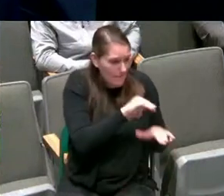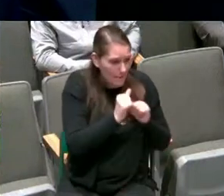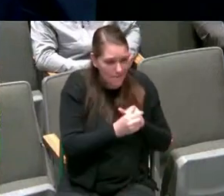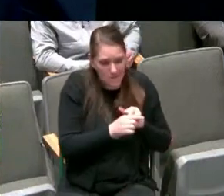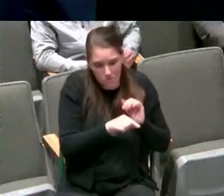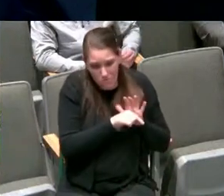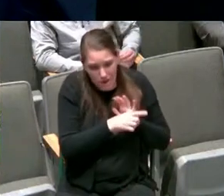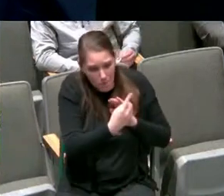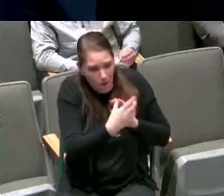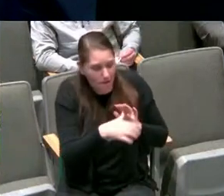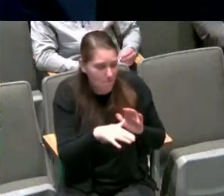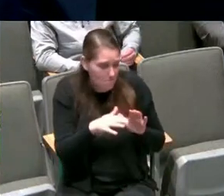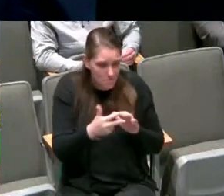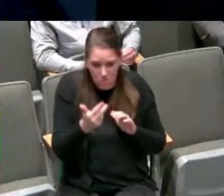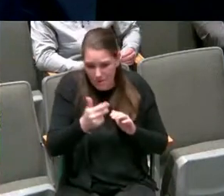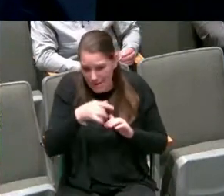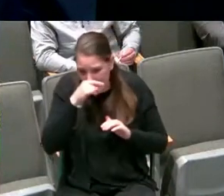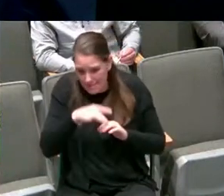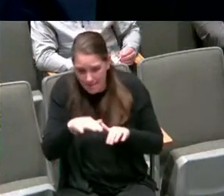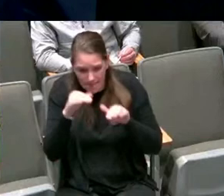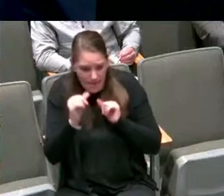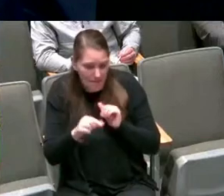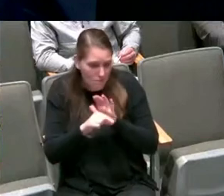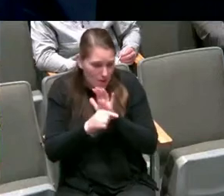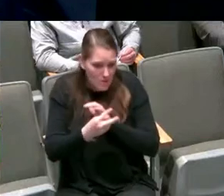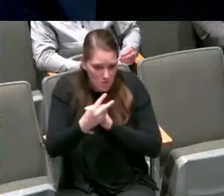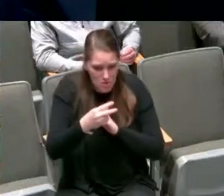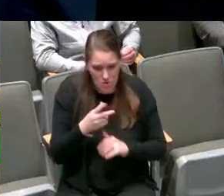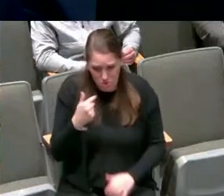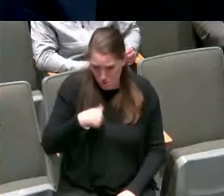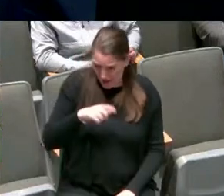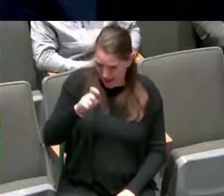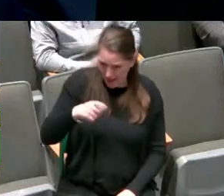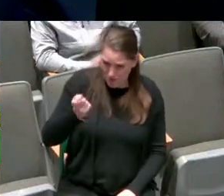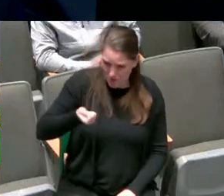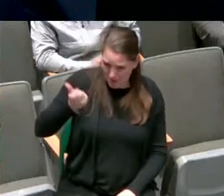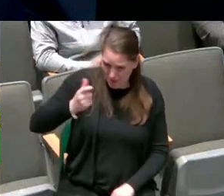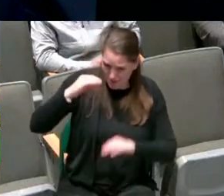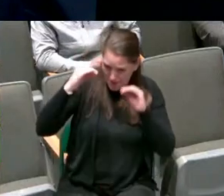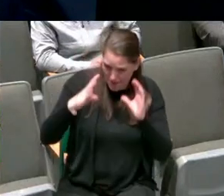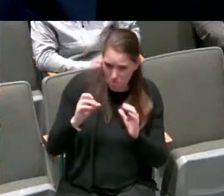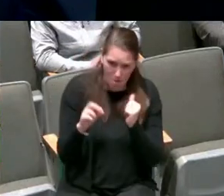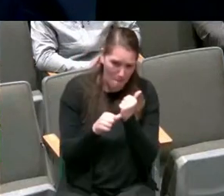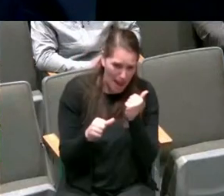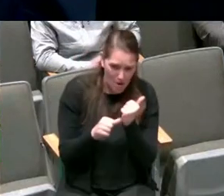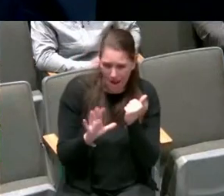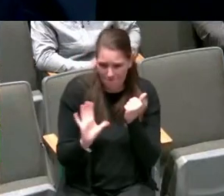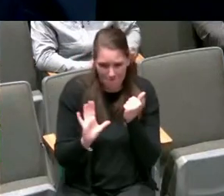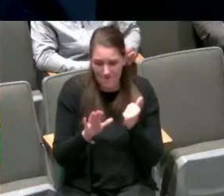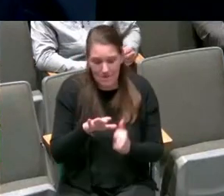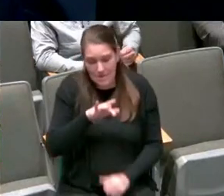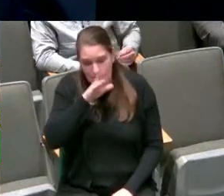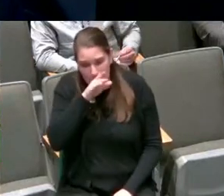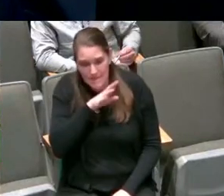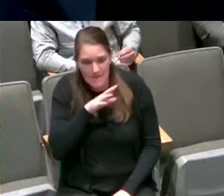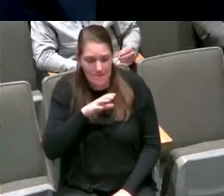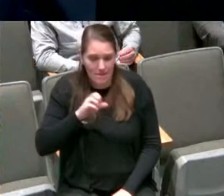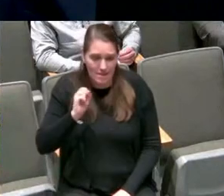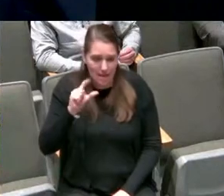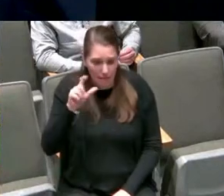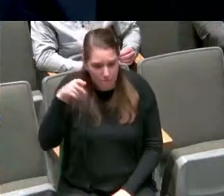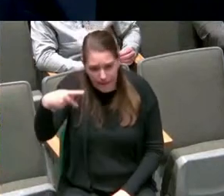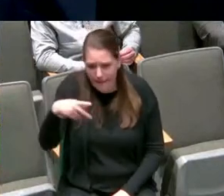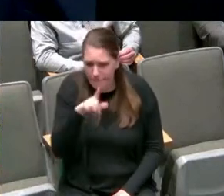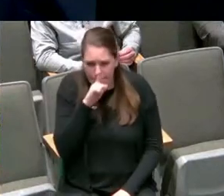three leaving grade two there would be no reason to eliminate a teacher or a paraprofessional or a speech and language pathologist like